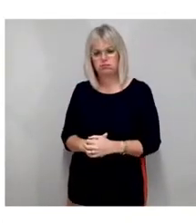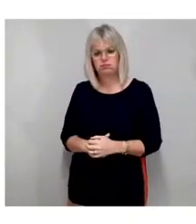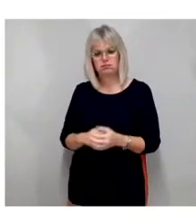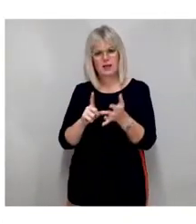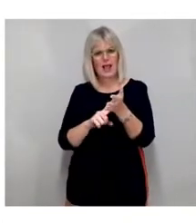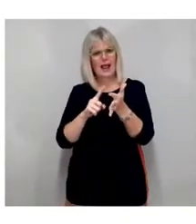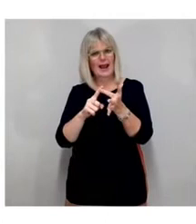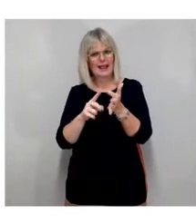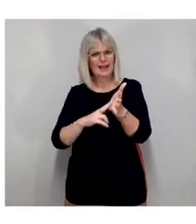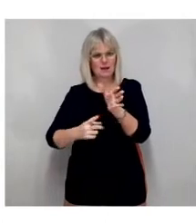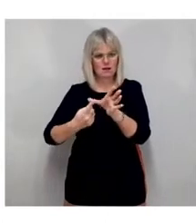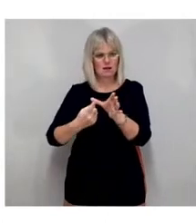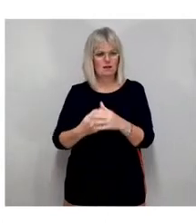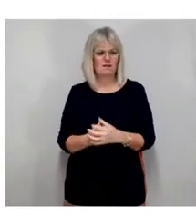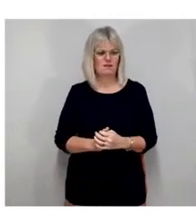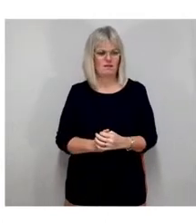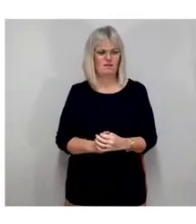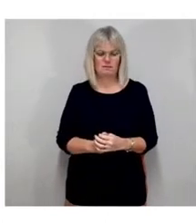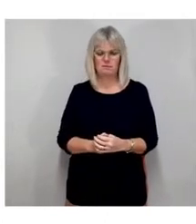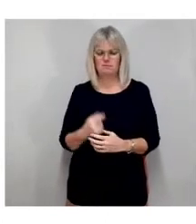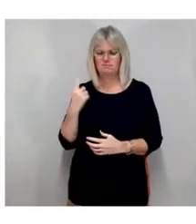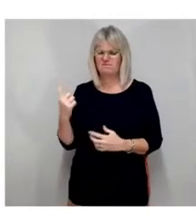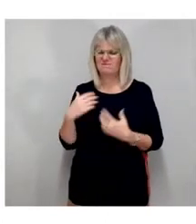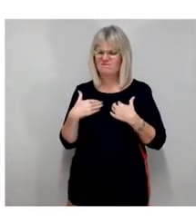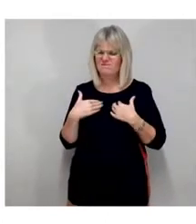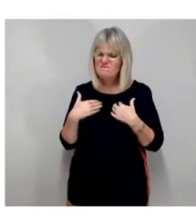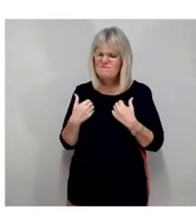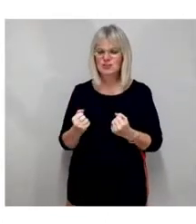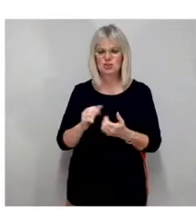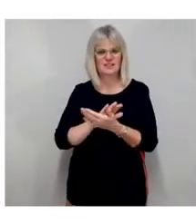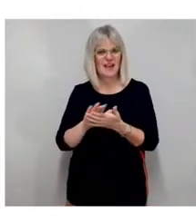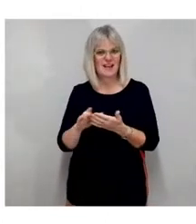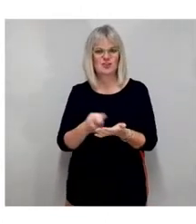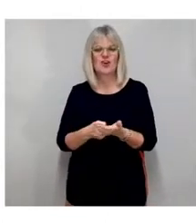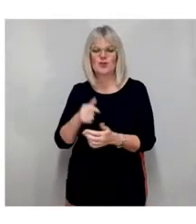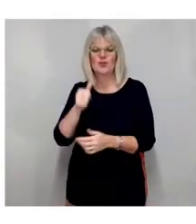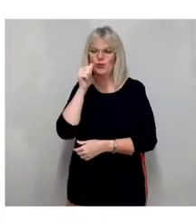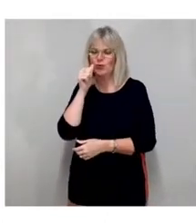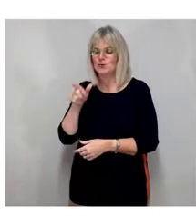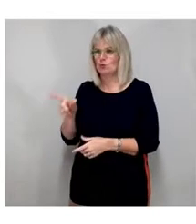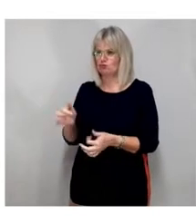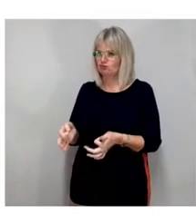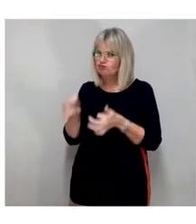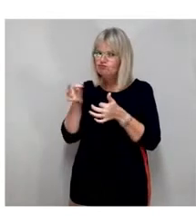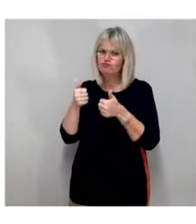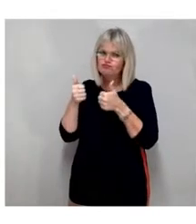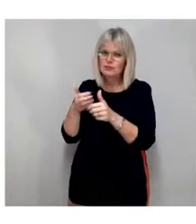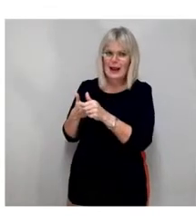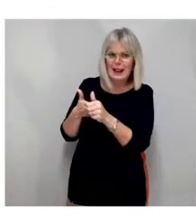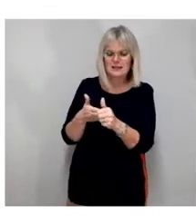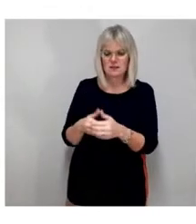next? Absolutely passionate about HR, I know, a great leader. So tell us a bit about your journey.